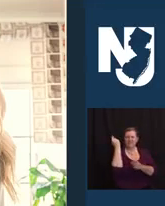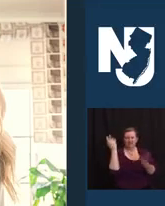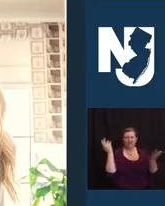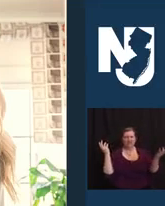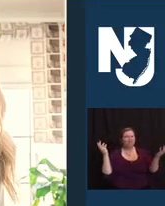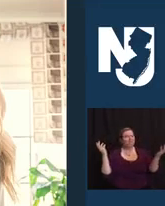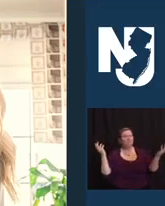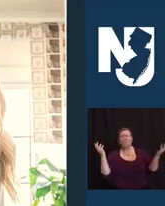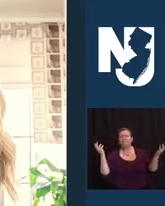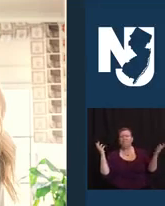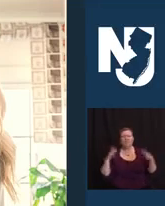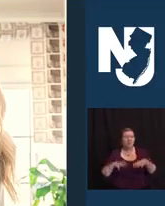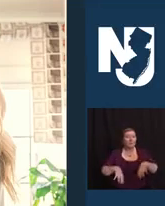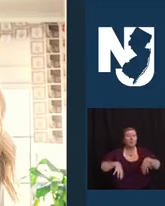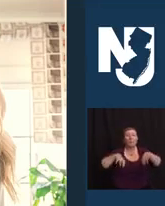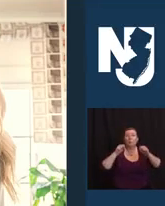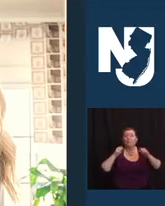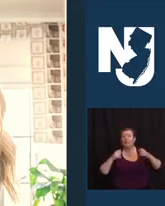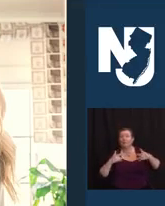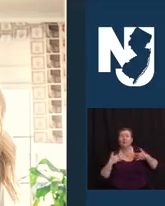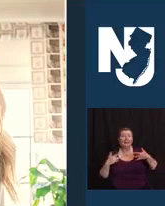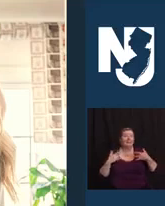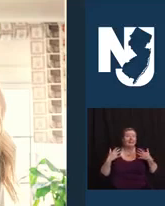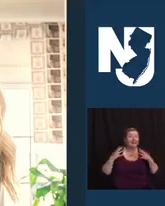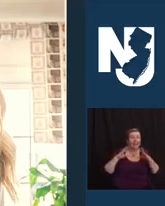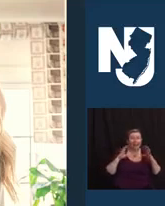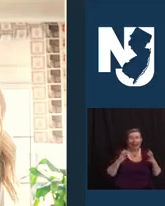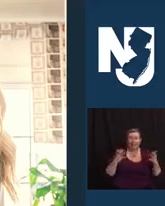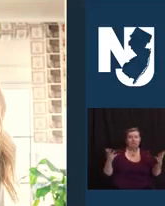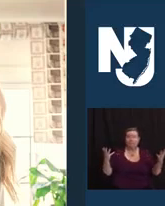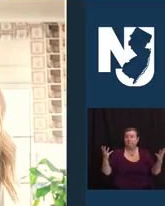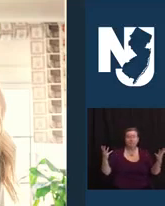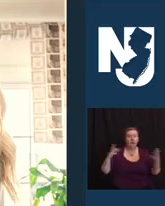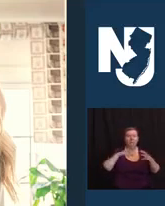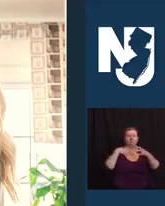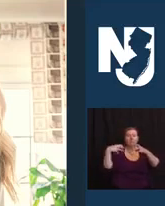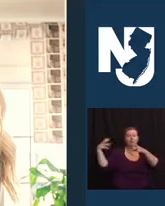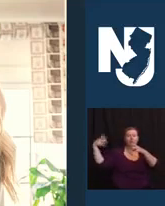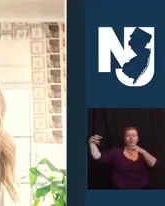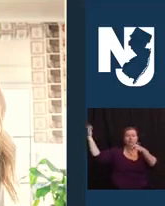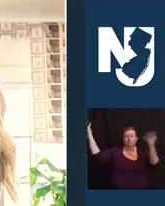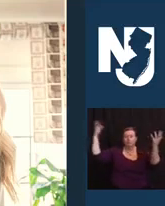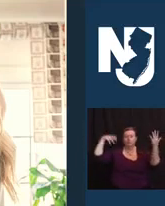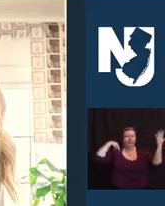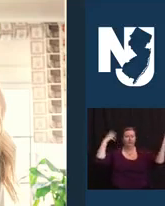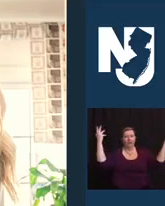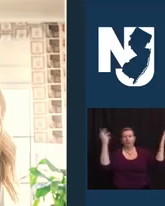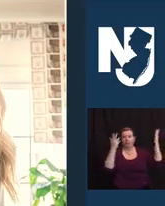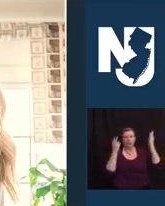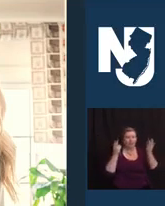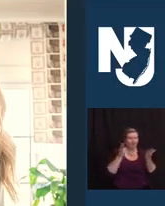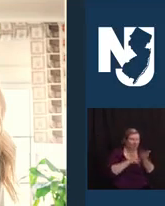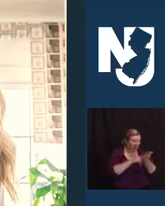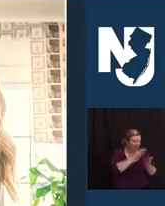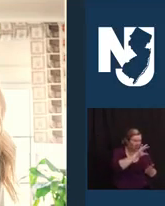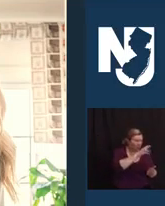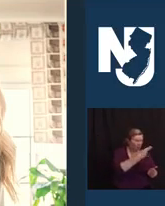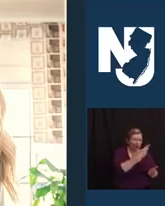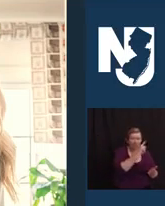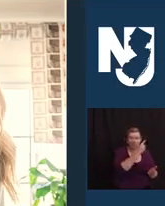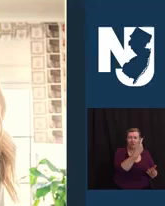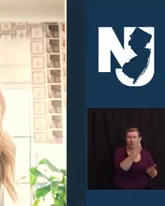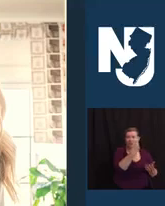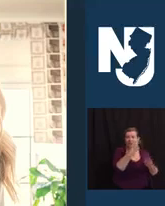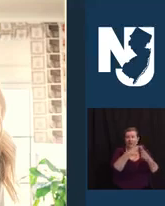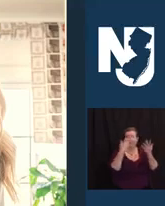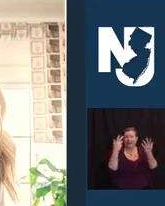and Pat and Ed will know, when I say this, she signed her lease on March 1st, exactly 3 days